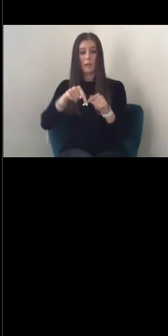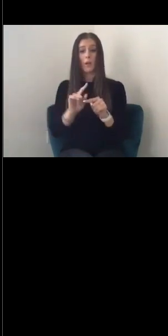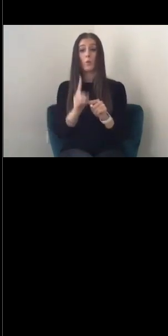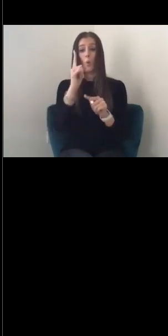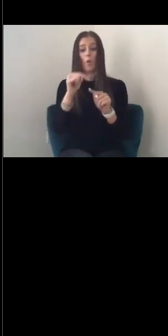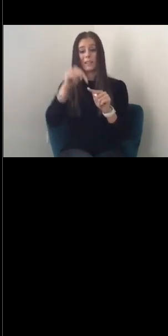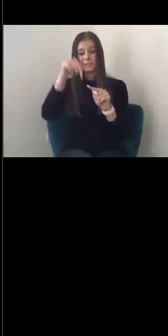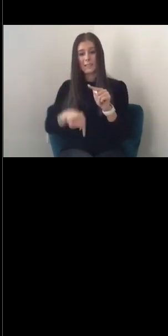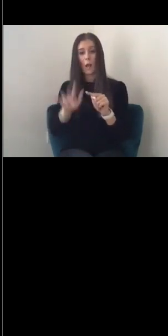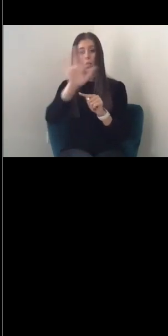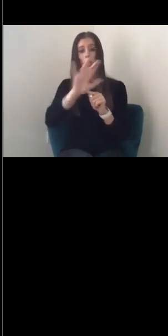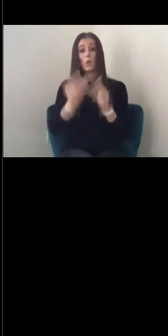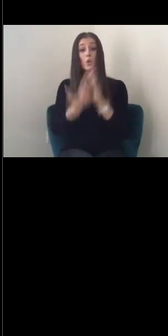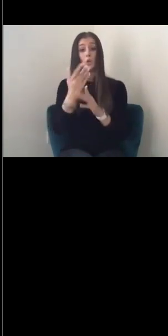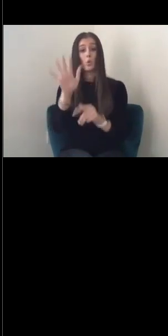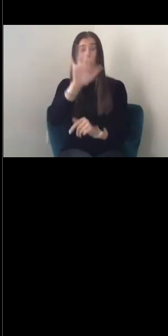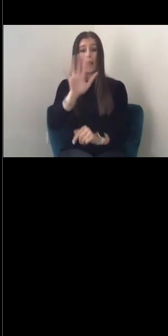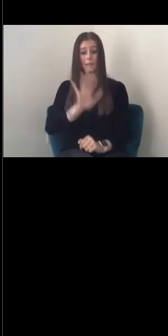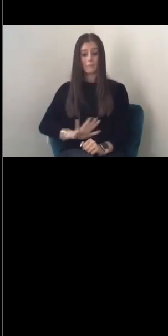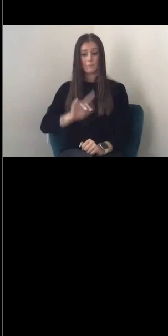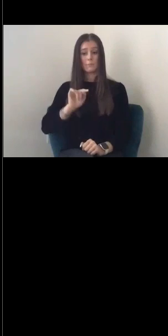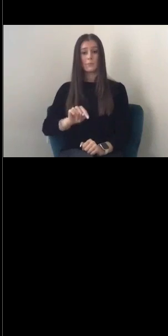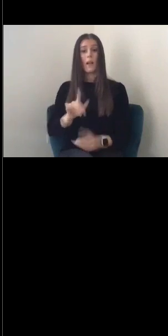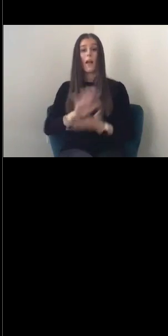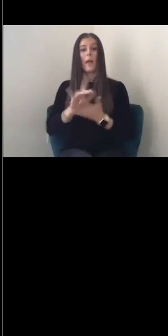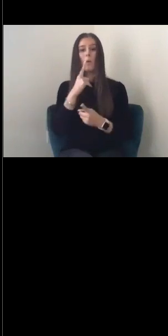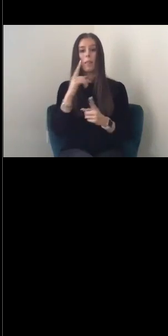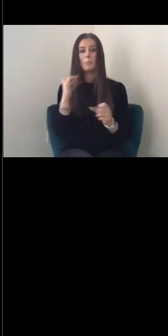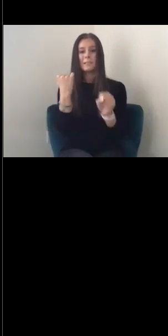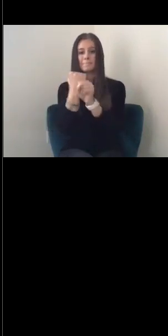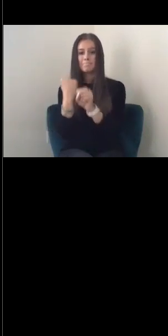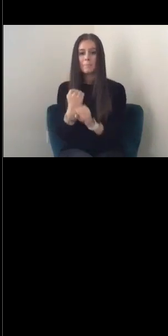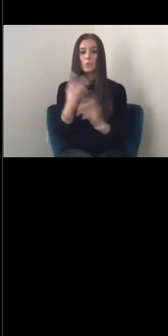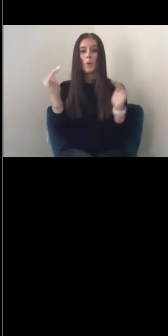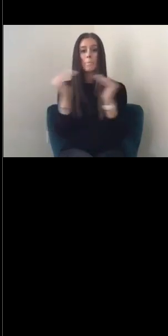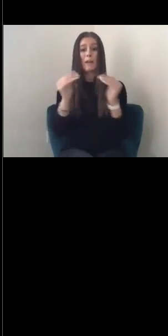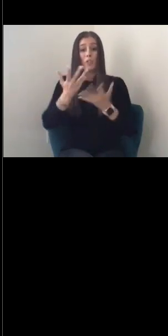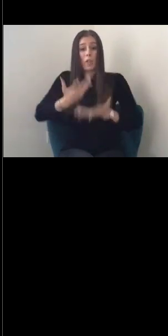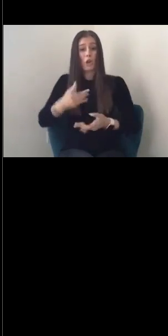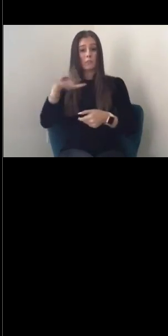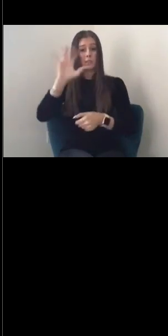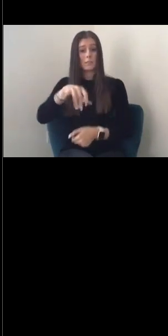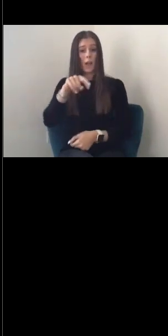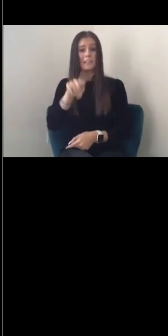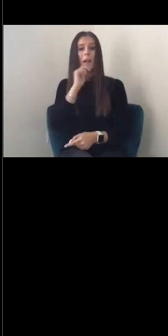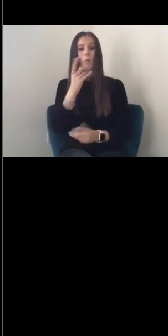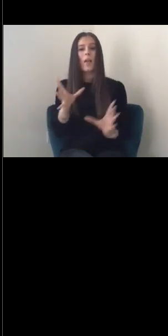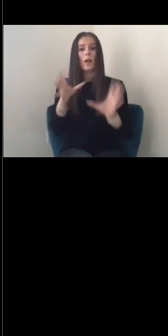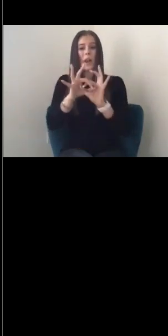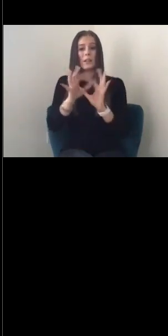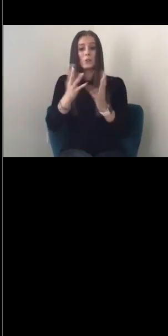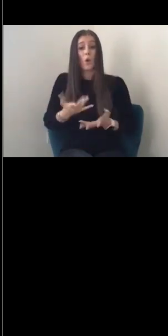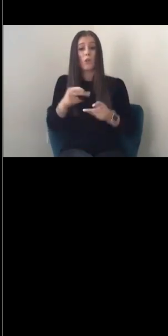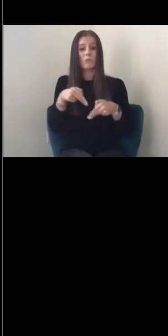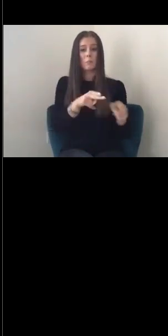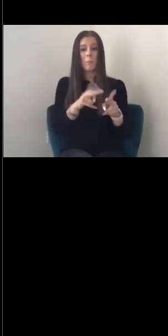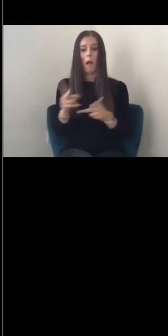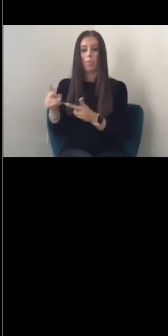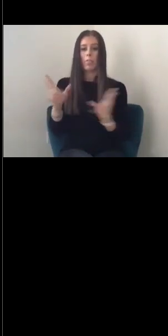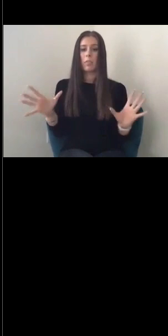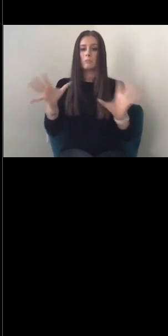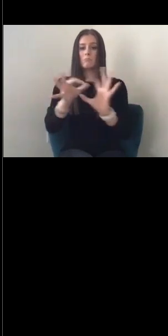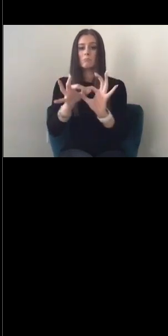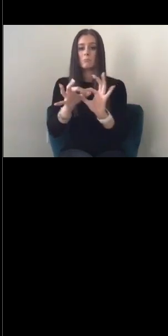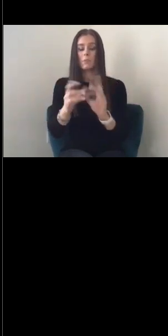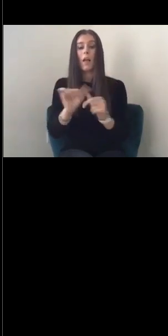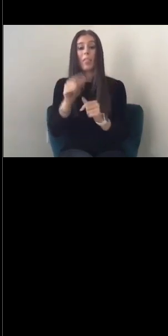Centre. This would be landscaped to match the current site and would connect to existing paths. The replacement land would be designed